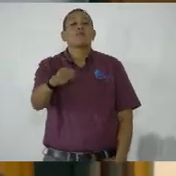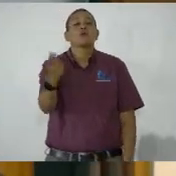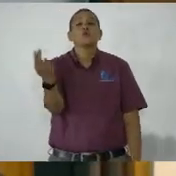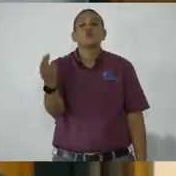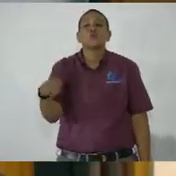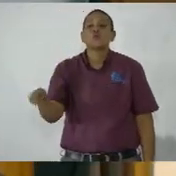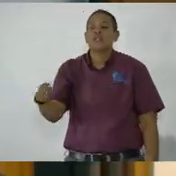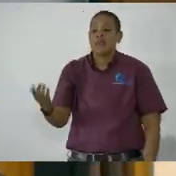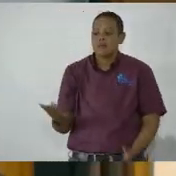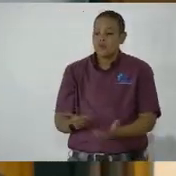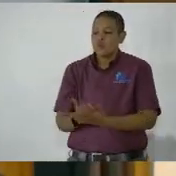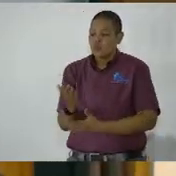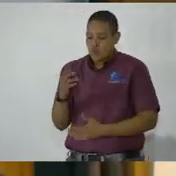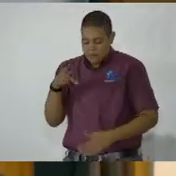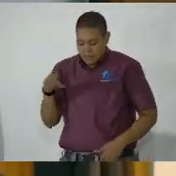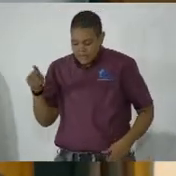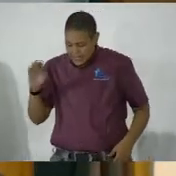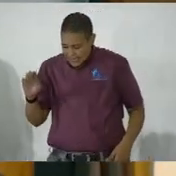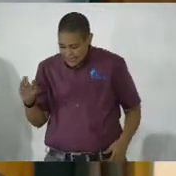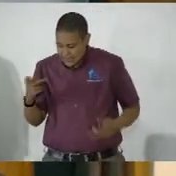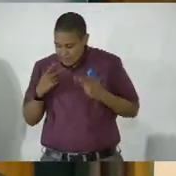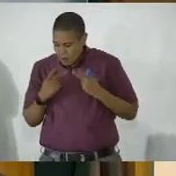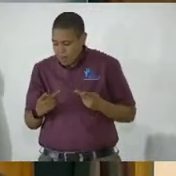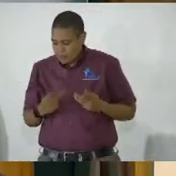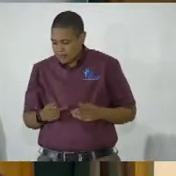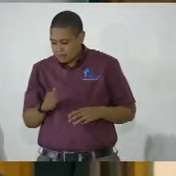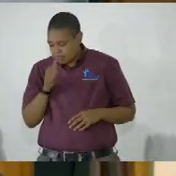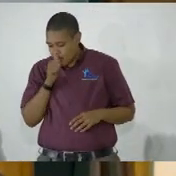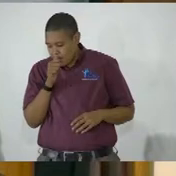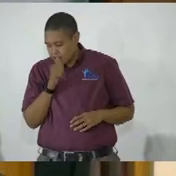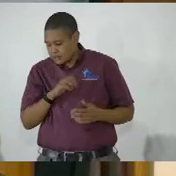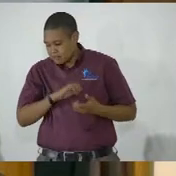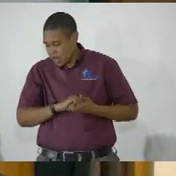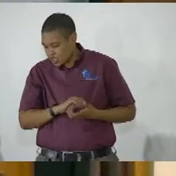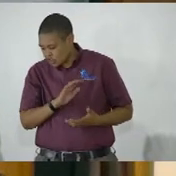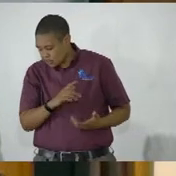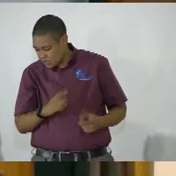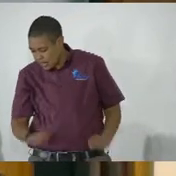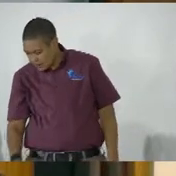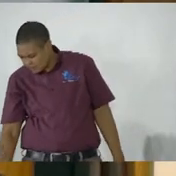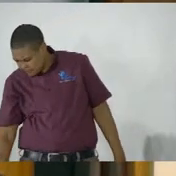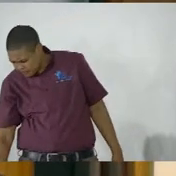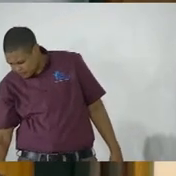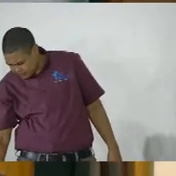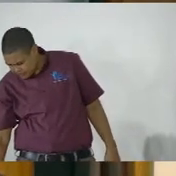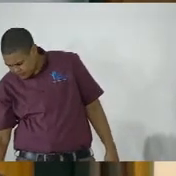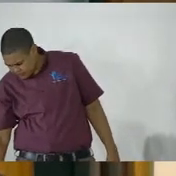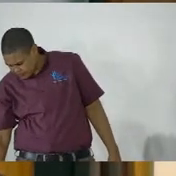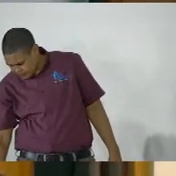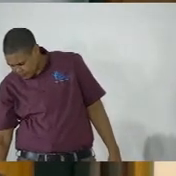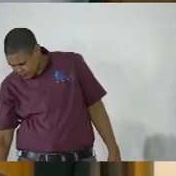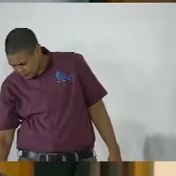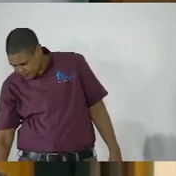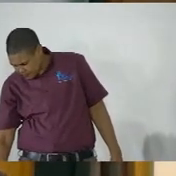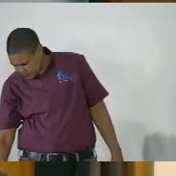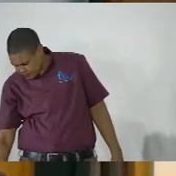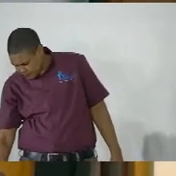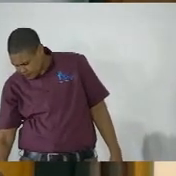them by PPP, public-private sector partnership. So, Madam Speaker, over the next few